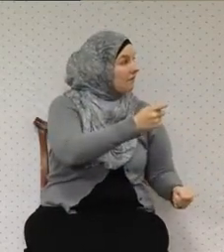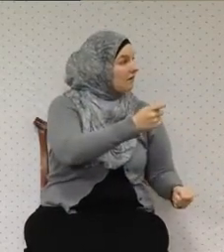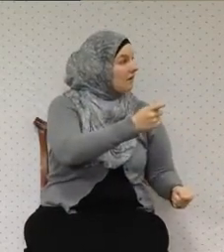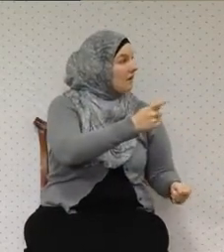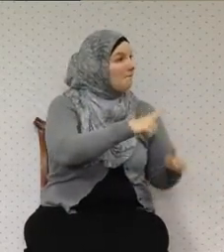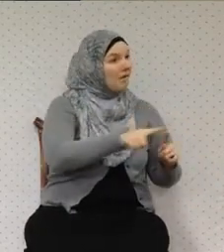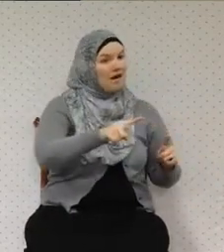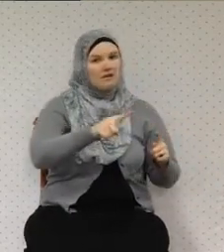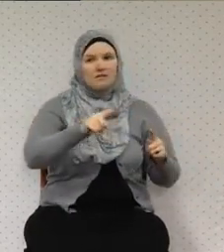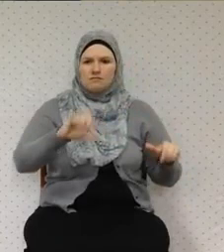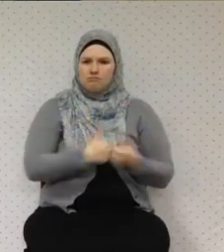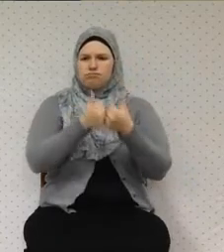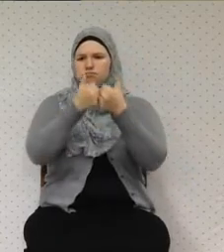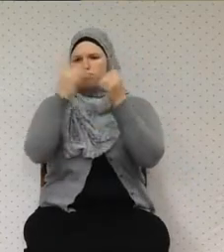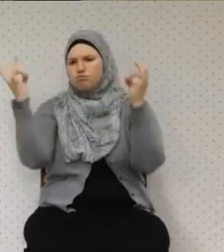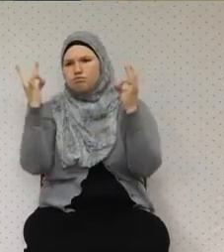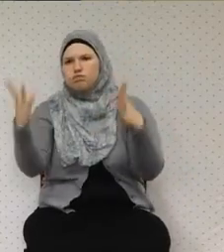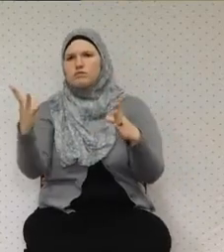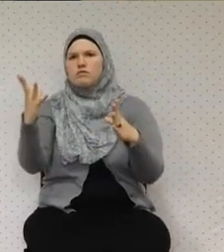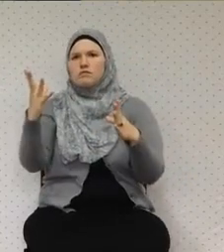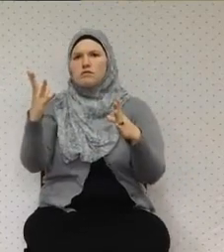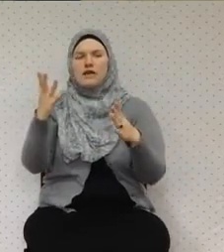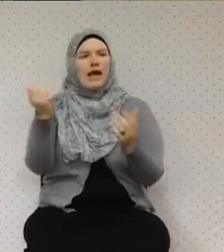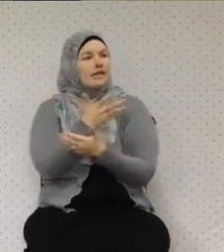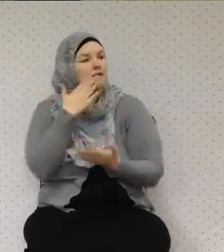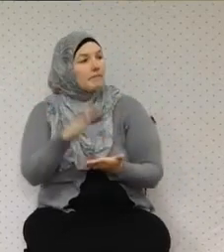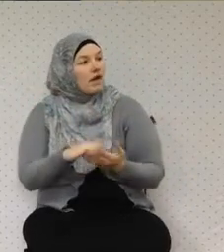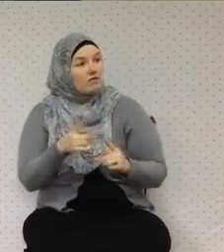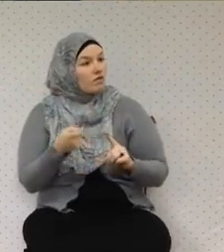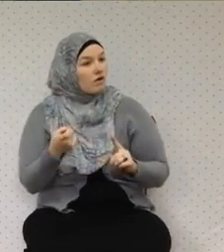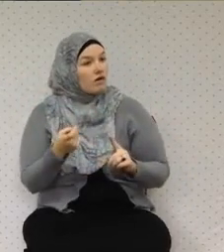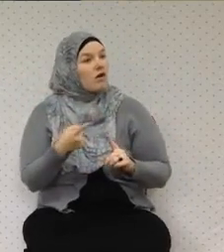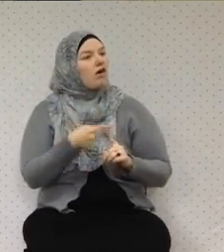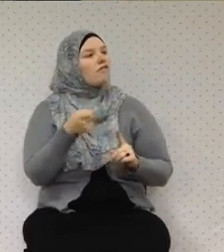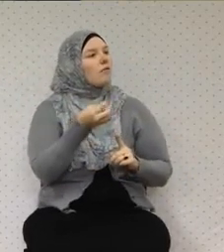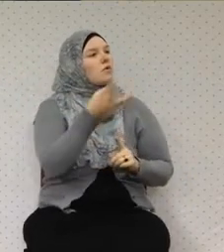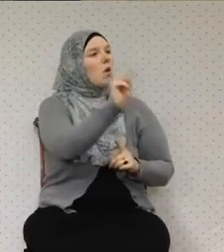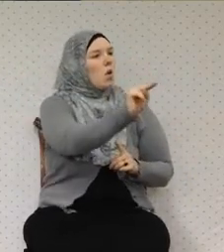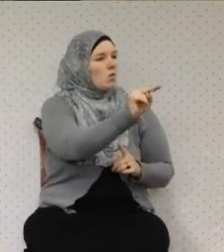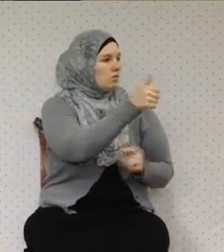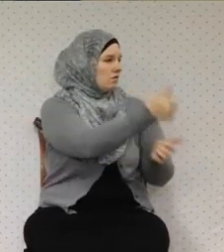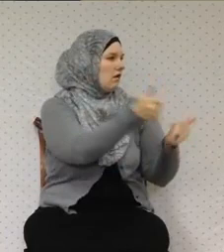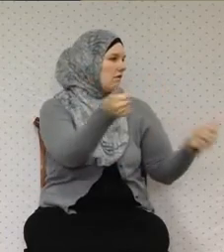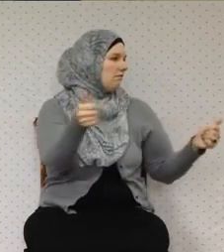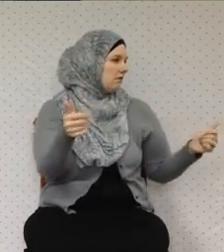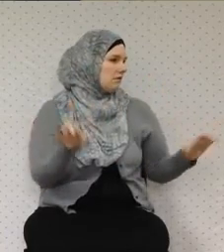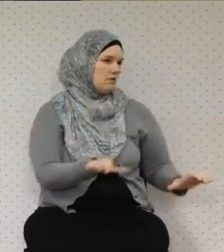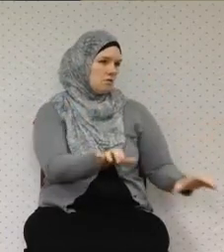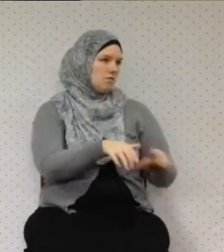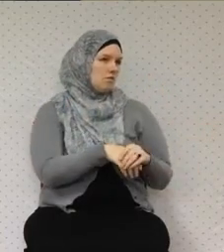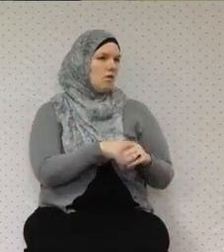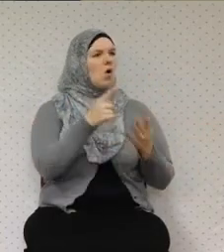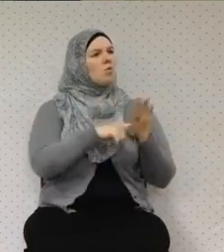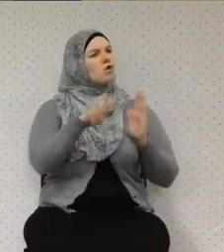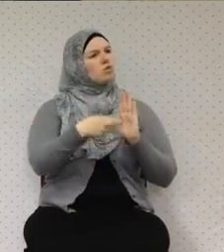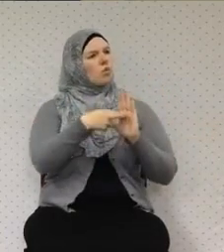befalls you of difficulty, trauma, or anything bad, it is from your own soul. What